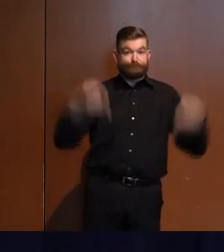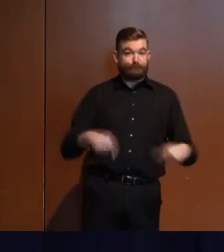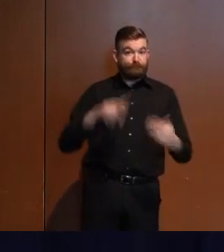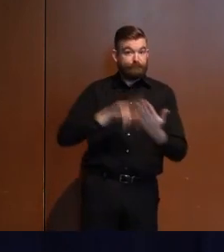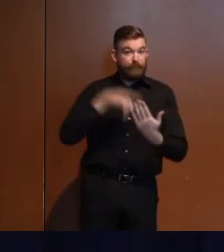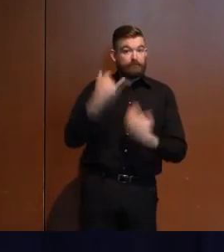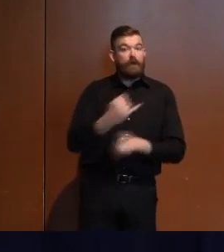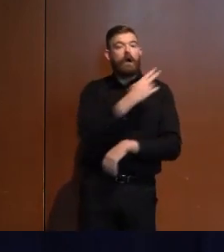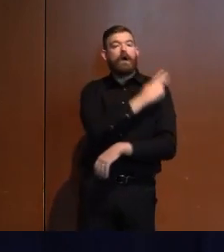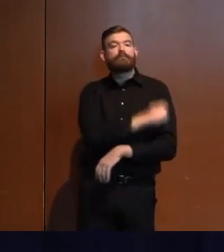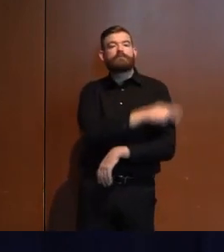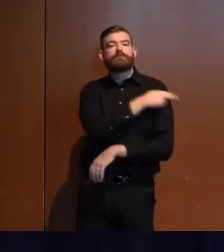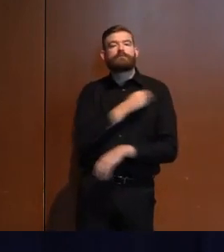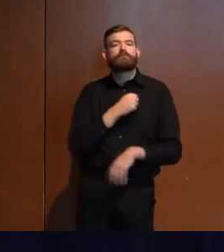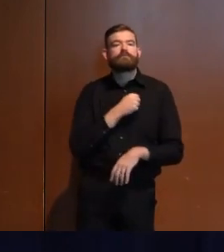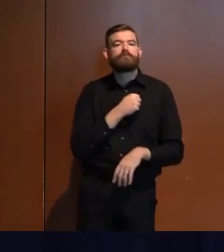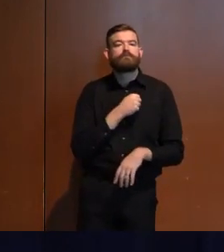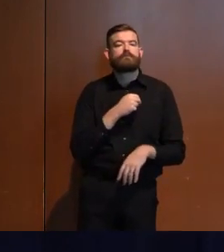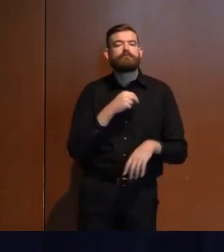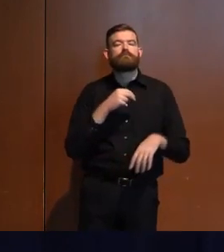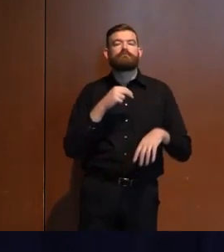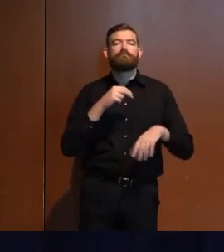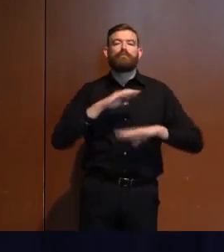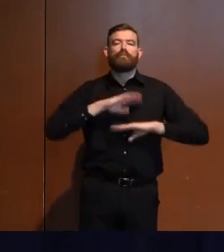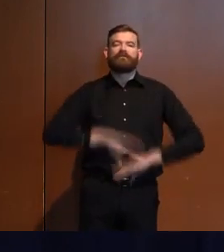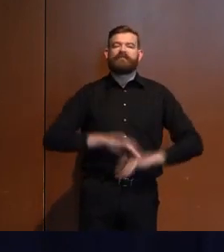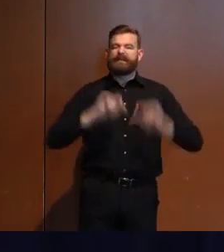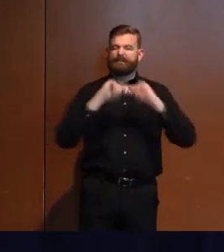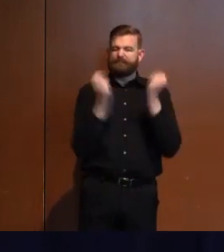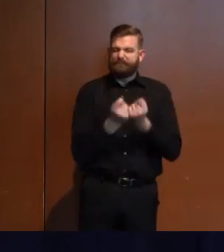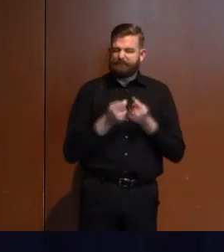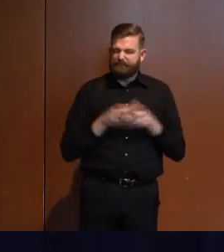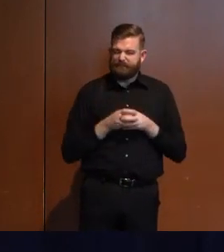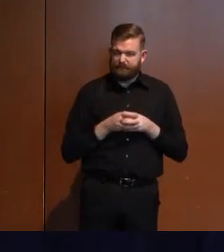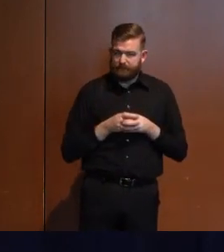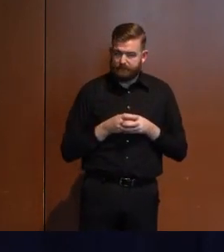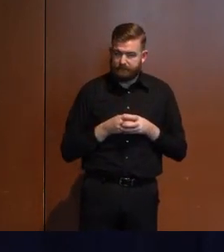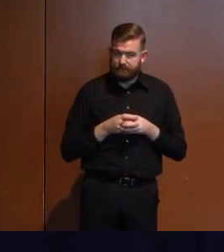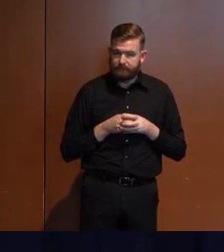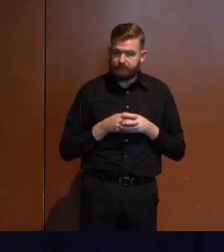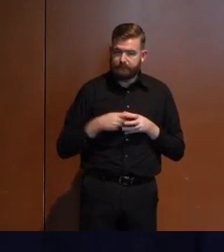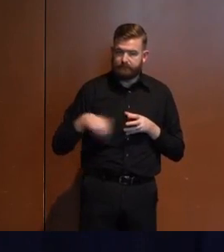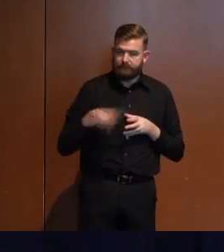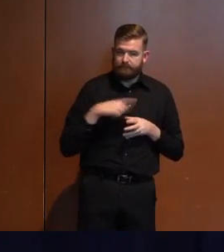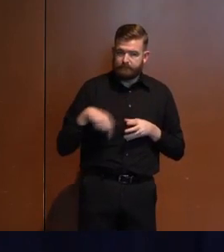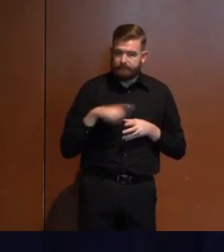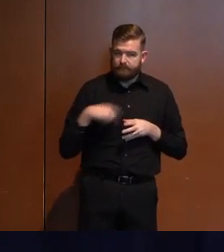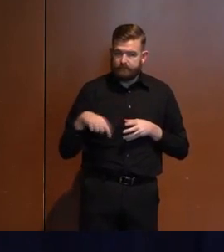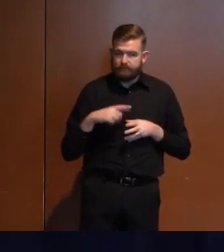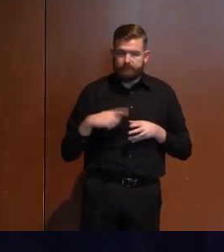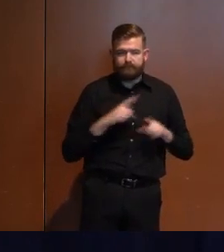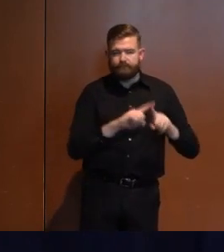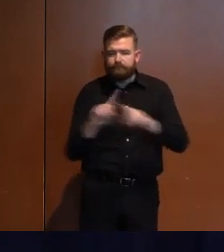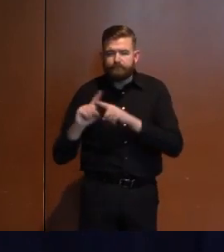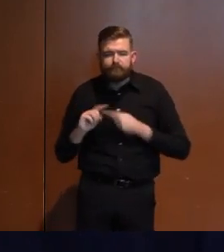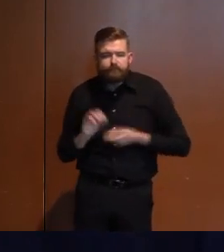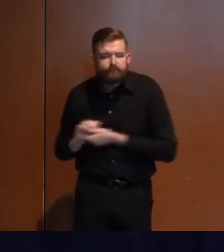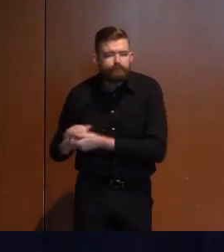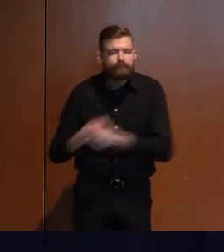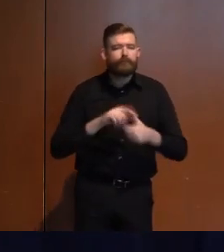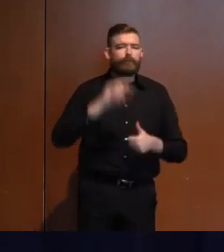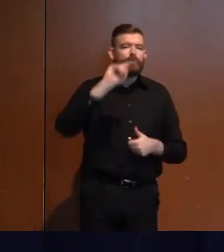team, members of Department of Health, members of the Army Corps, FEMA, New Jersey National Guard, the state